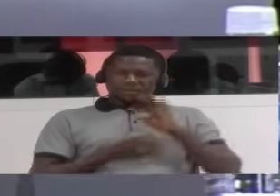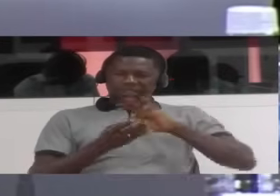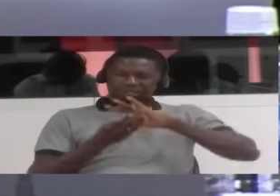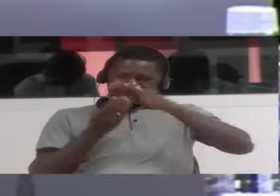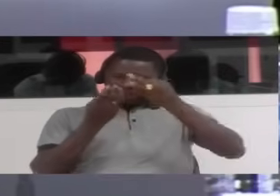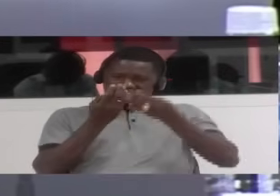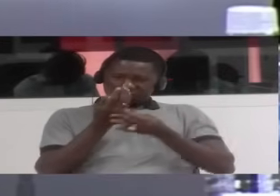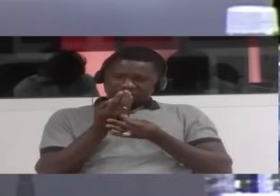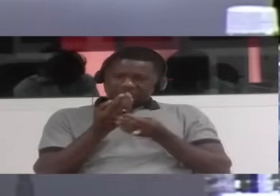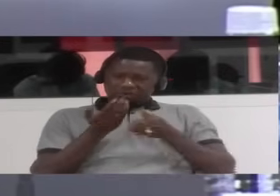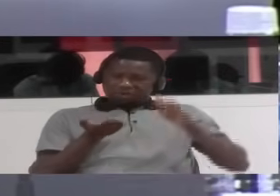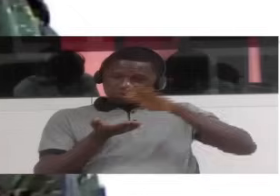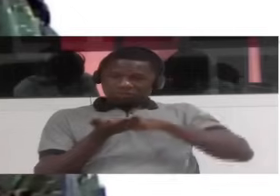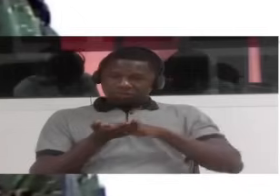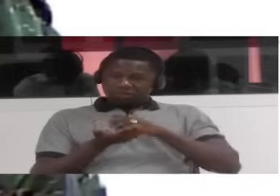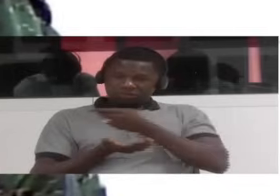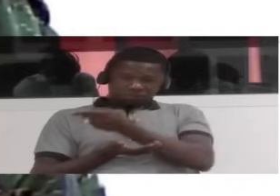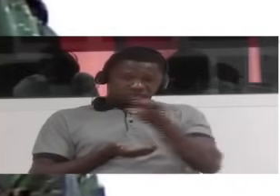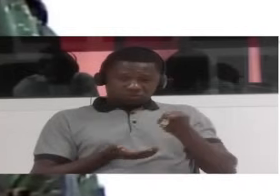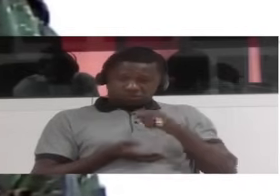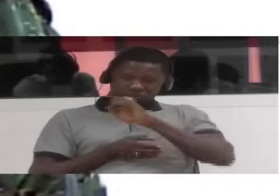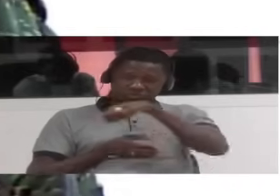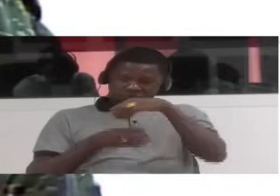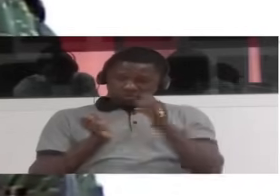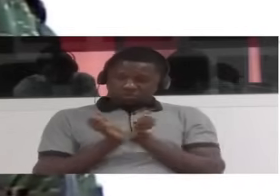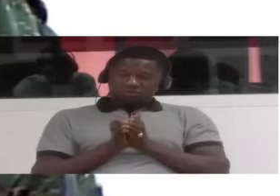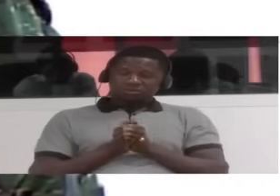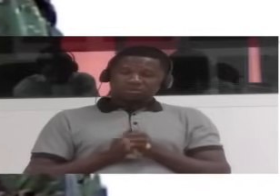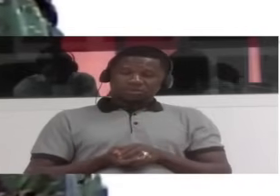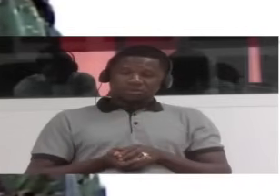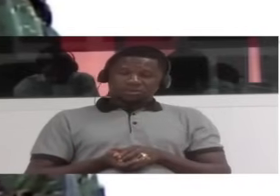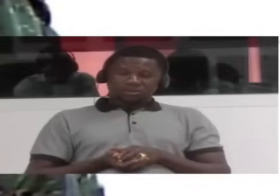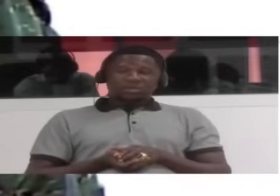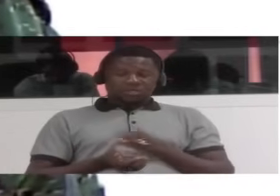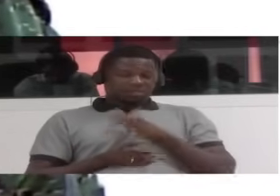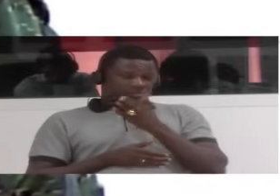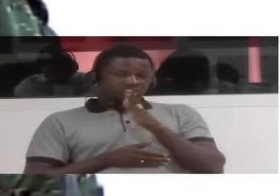transferred onto the junglers? It was somehow, really.